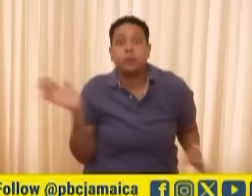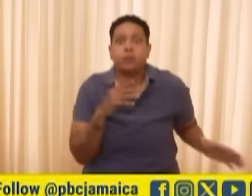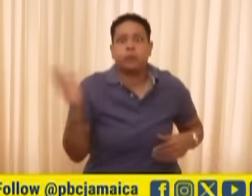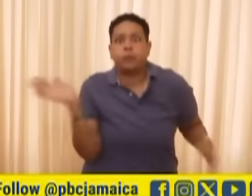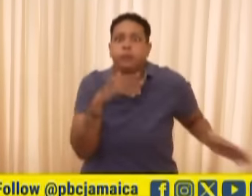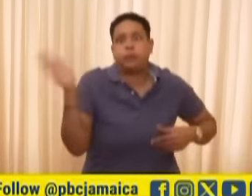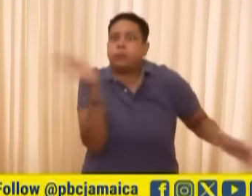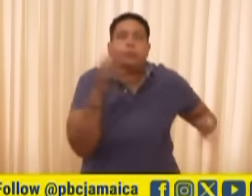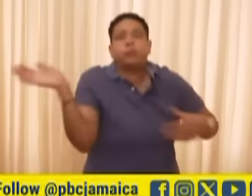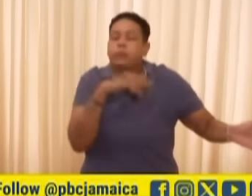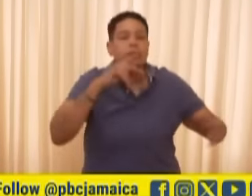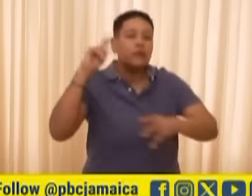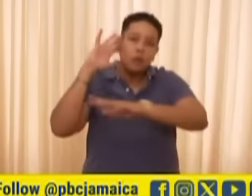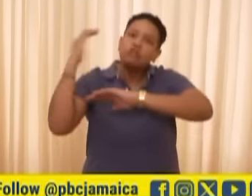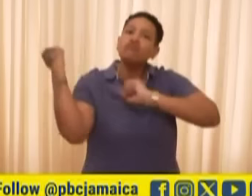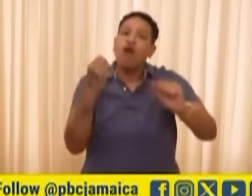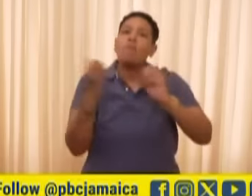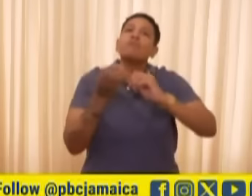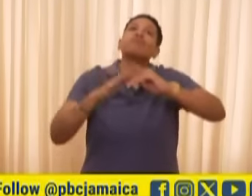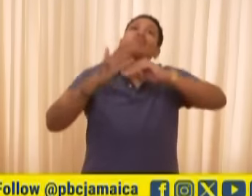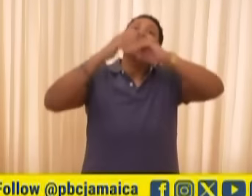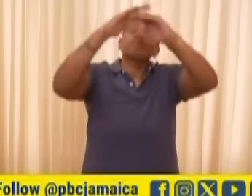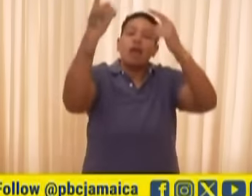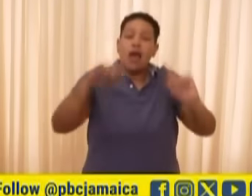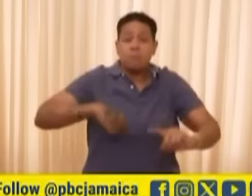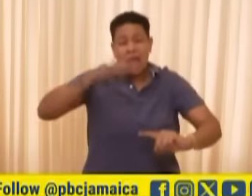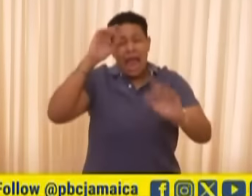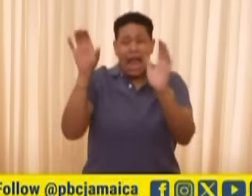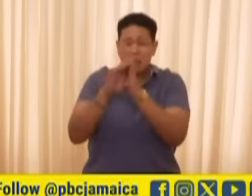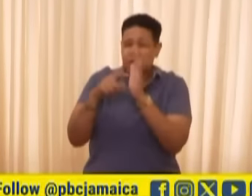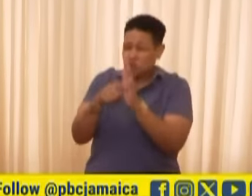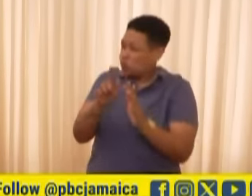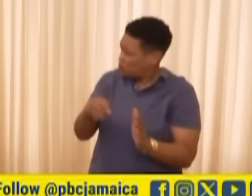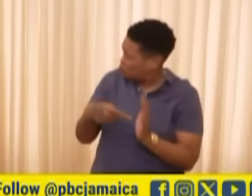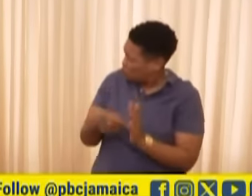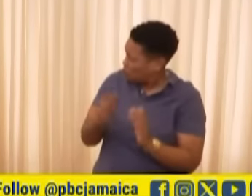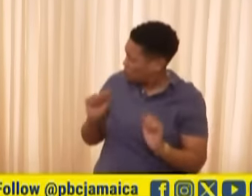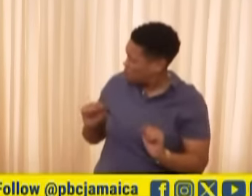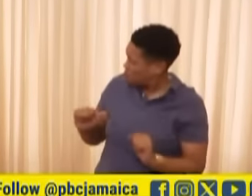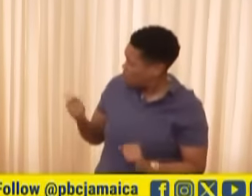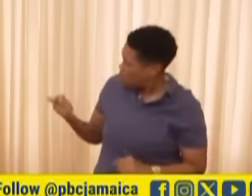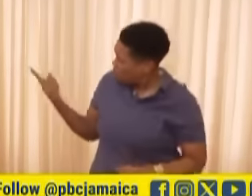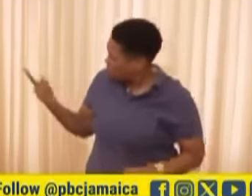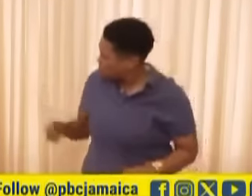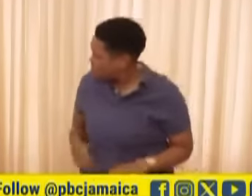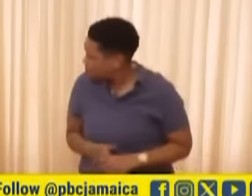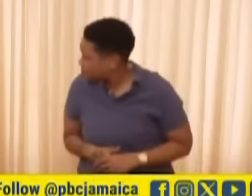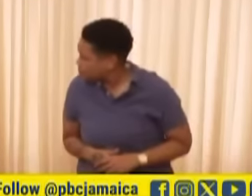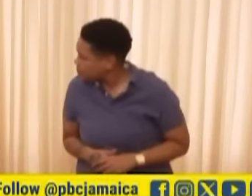that storm force winds. I believe there is another image that I could probably show.